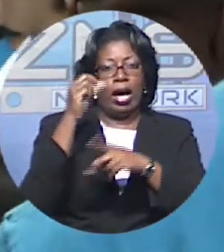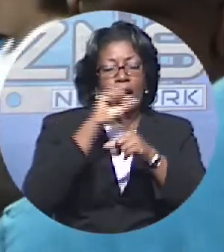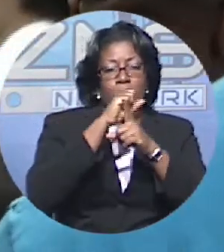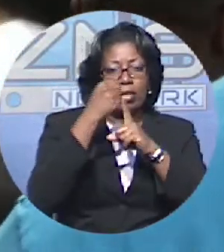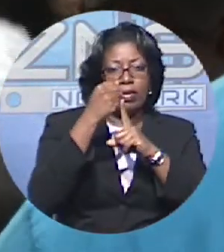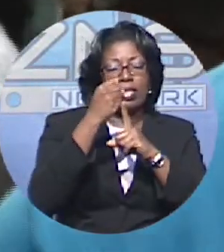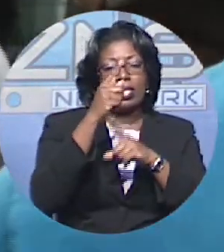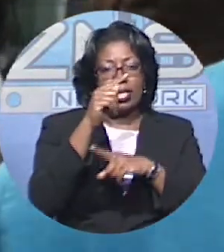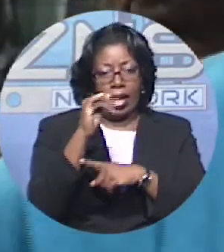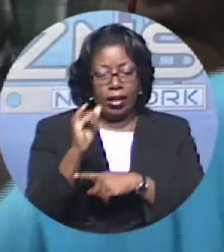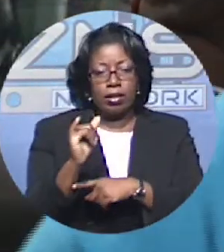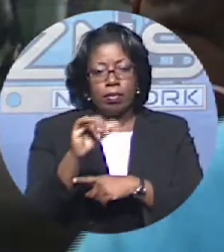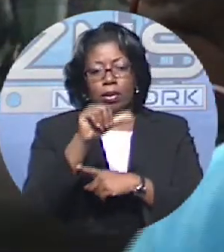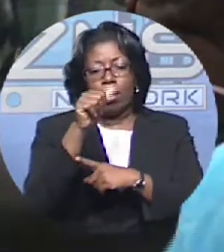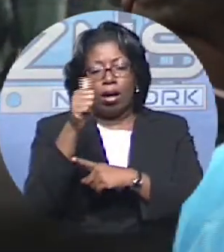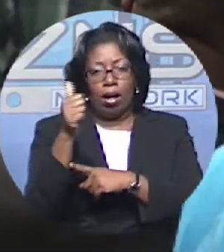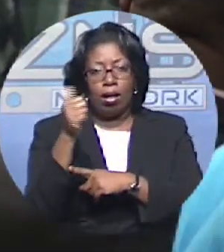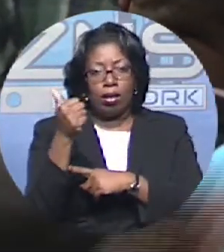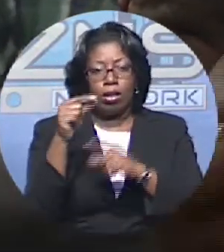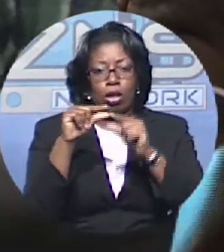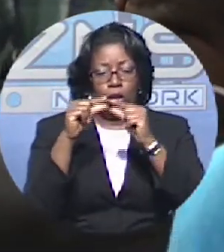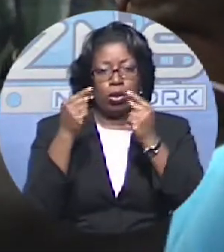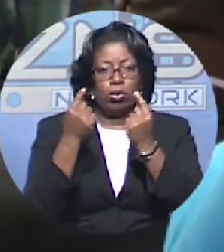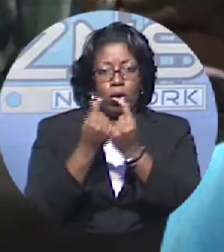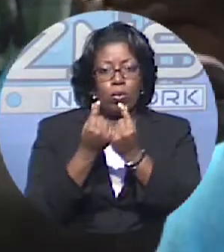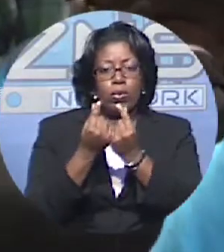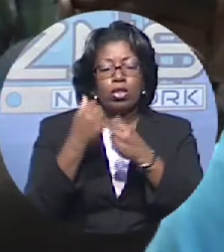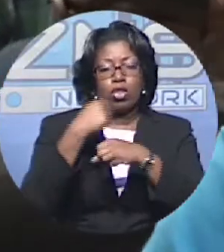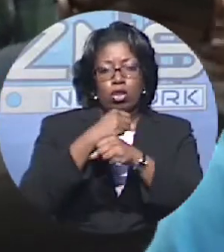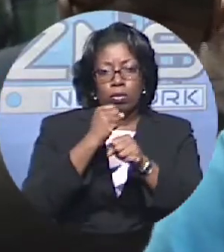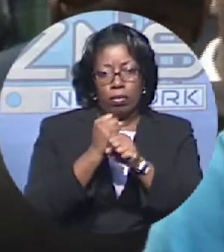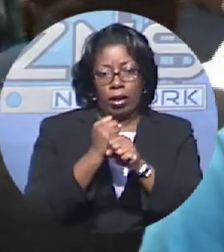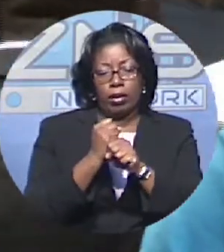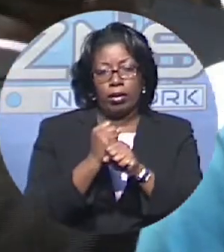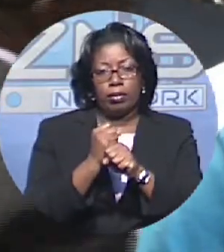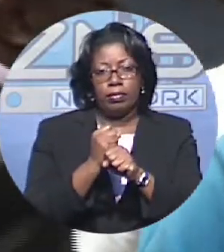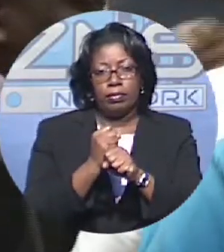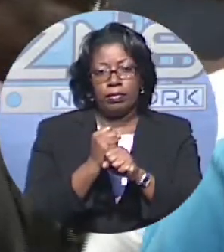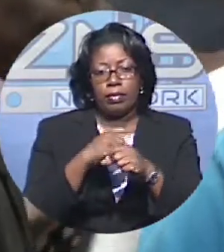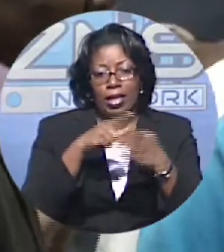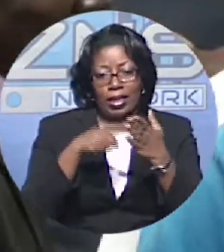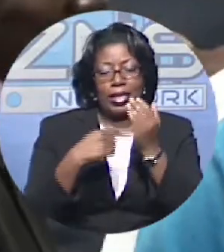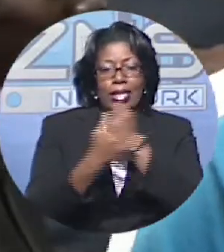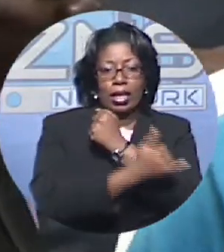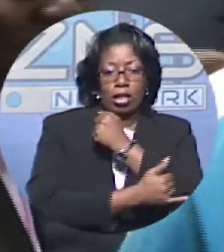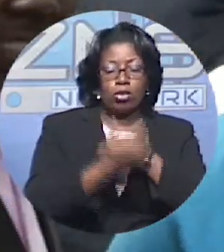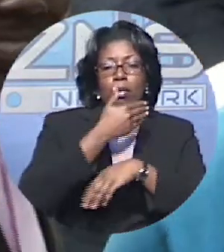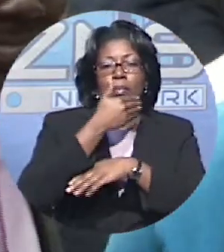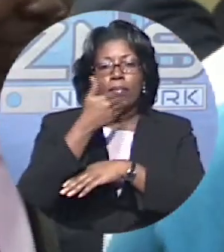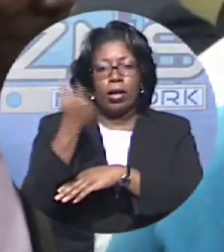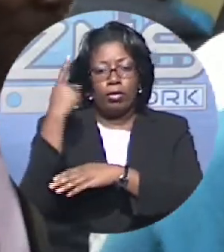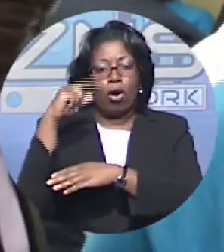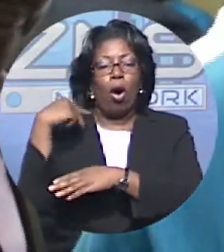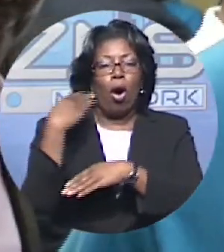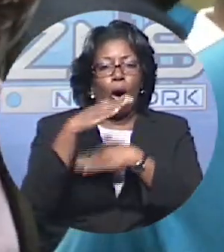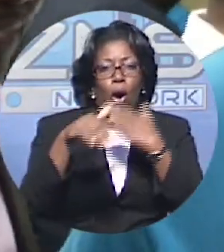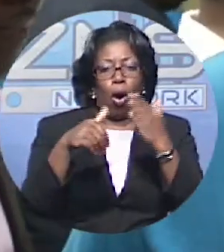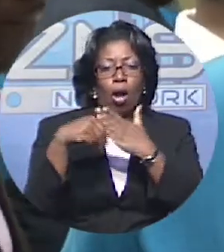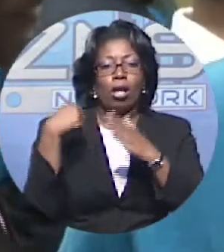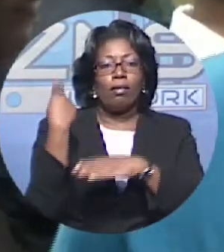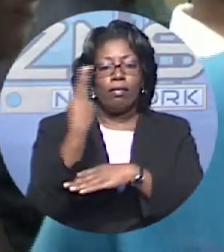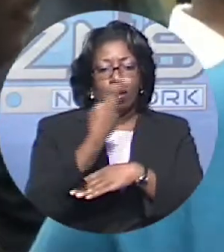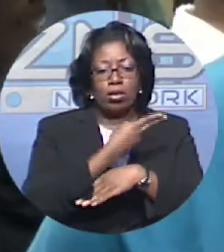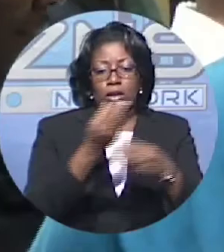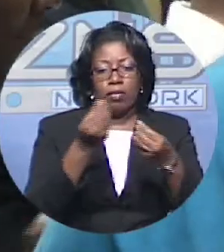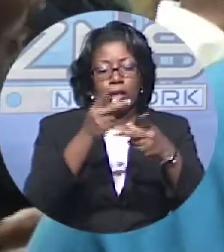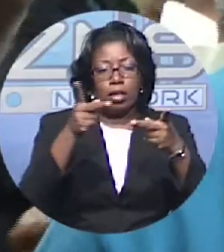We are part of civic society, but other civic society groups to make this country a better place for all of us to live in. We ain't got nowhere to